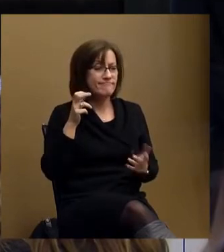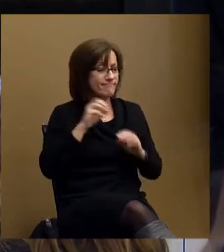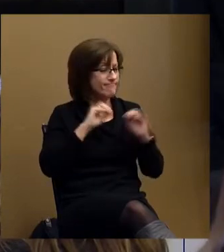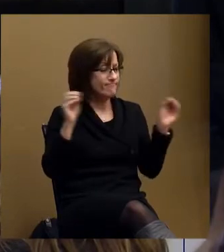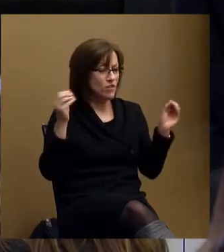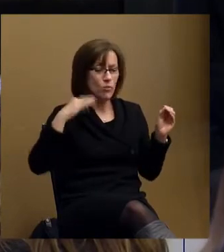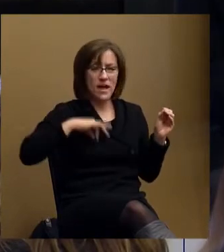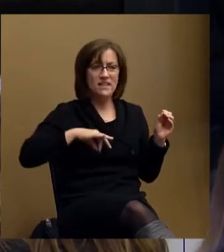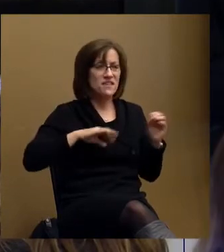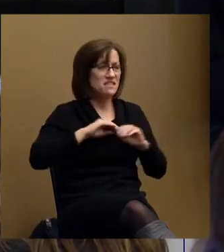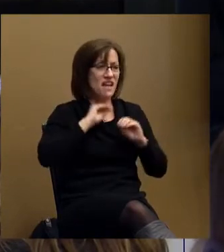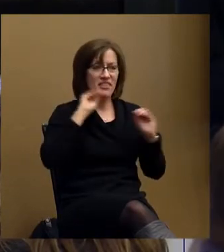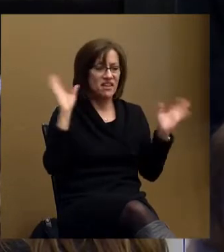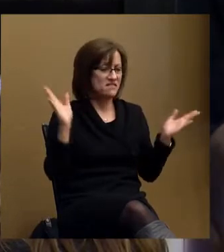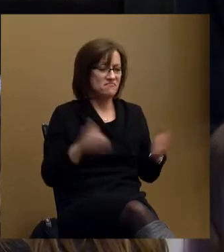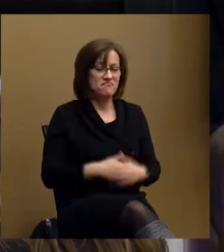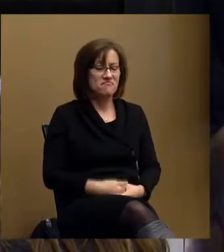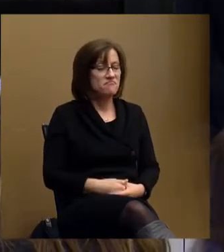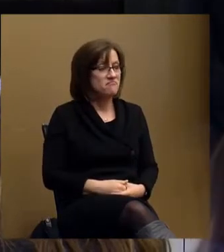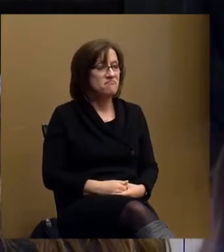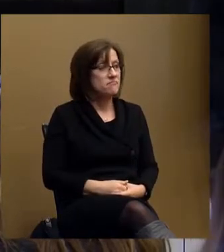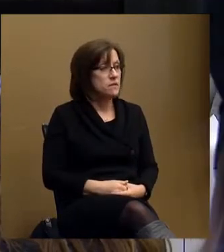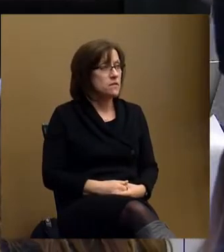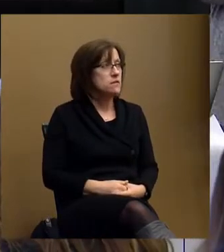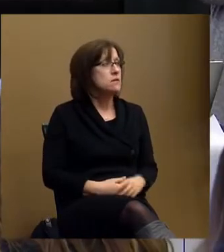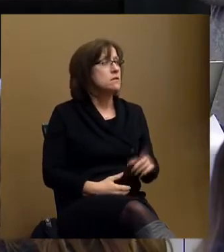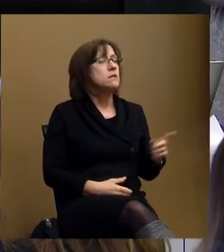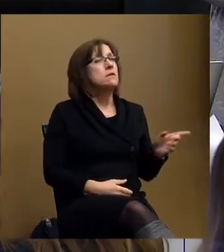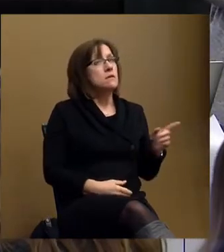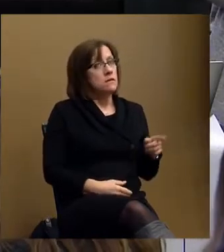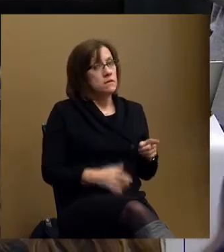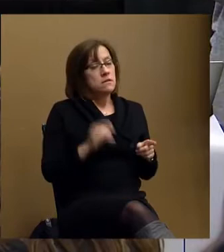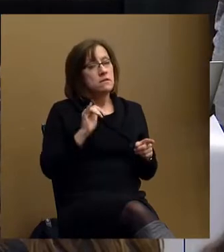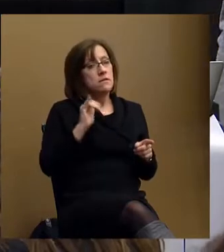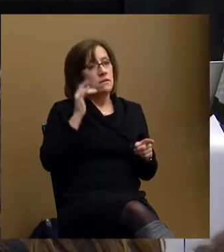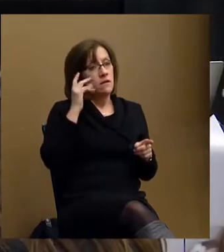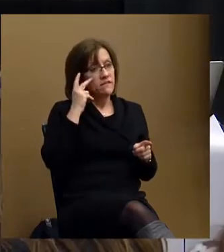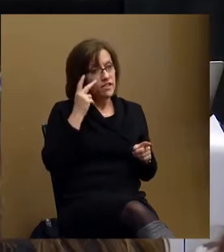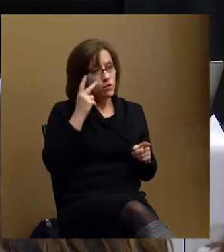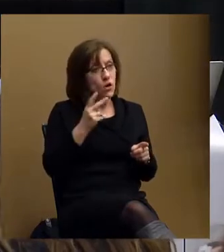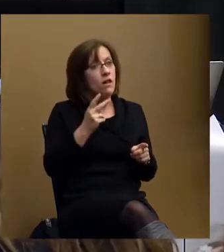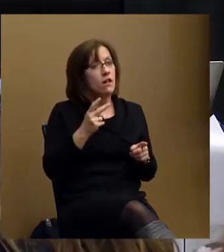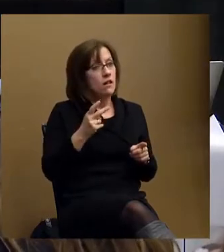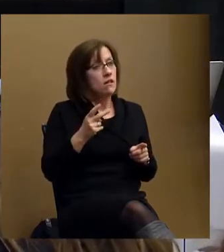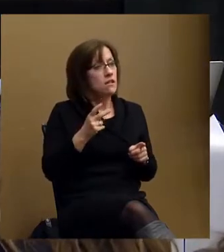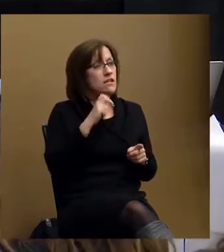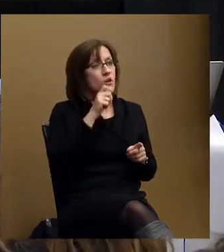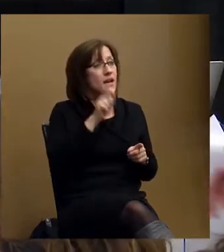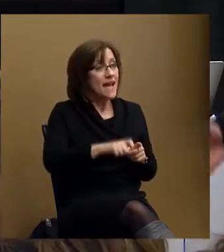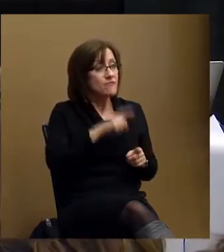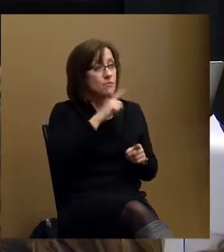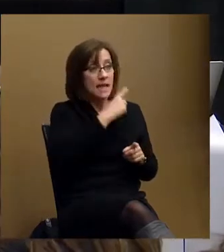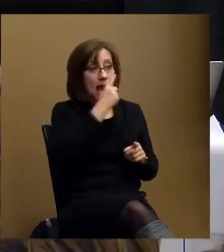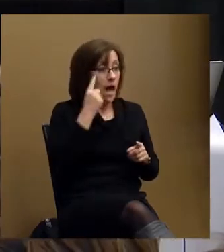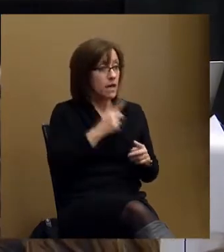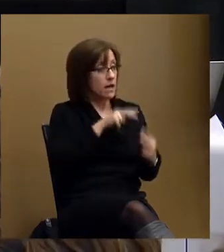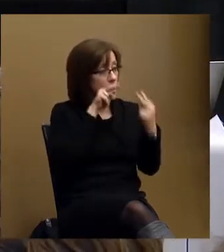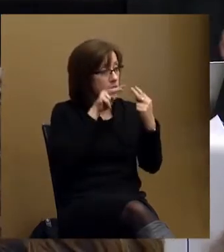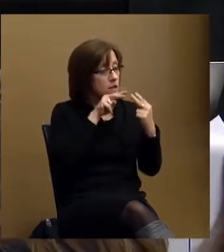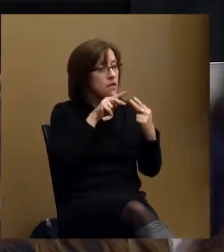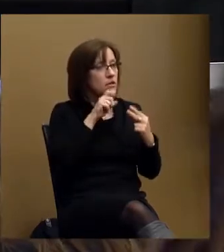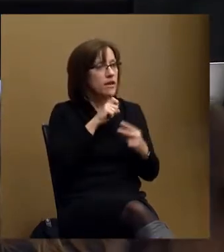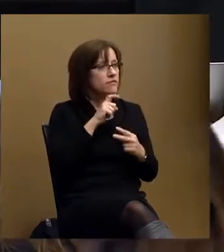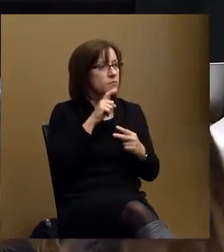him significantly now. Okay, so it's the visual. So it wouldn't necessarily have to be eye contact, but it would be like